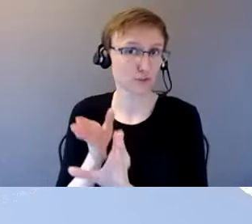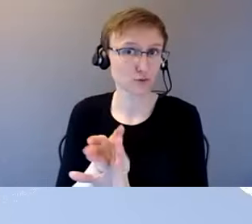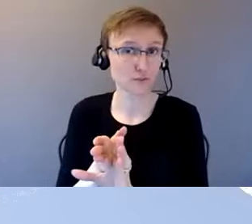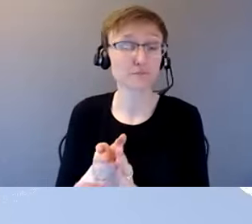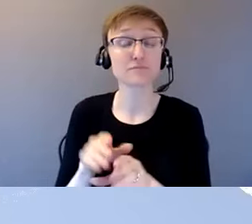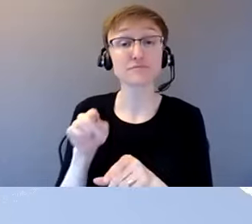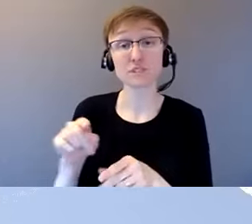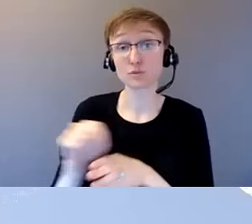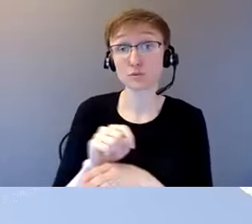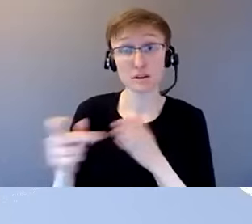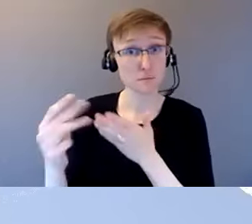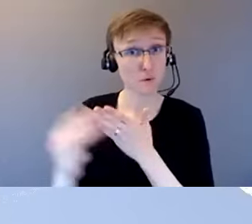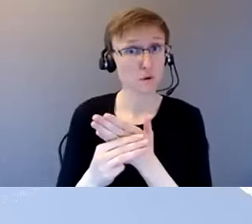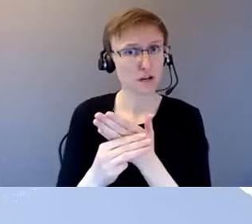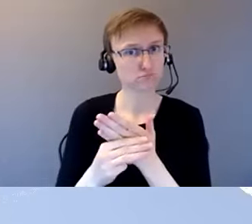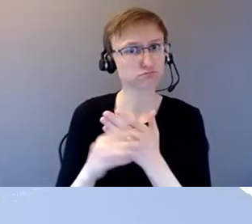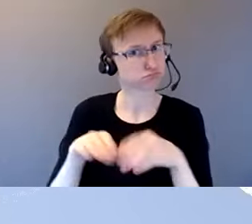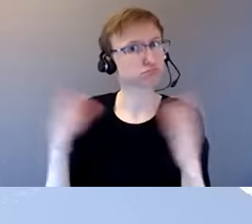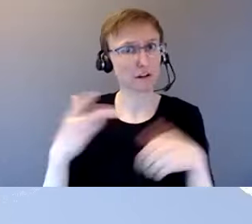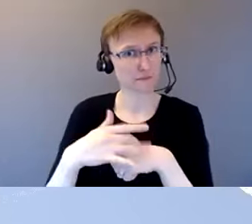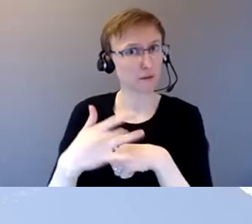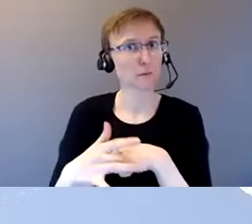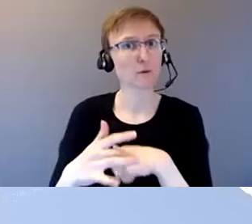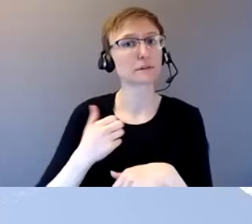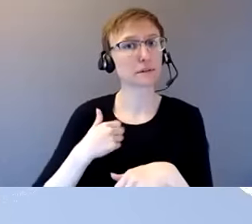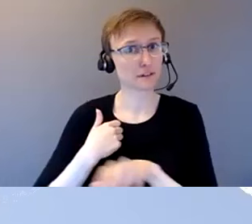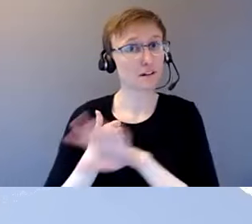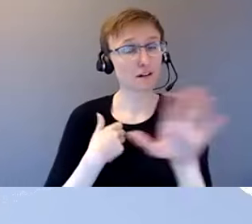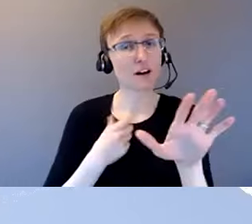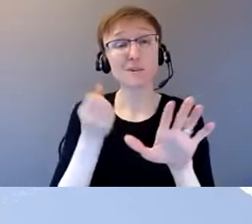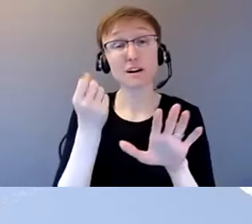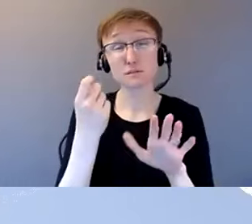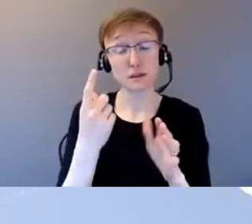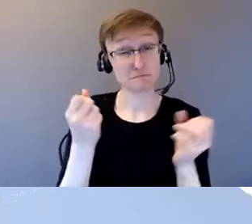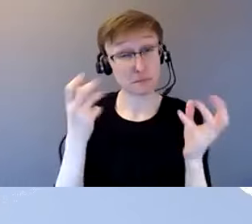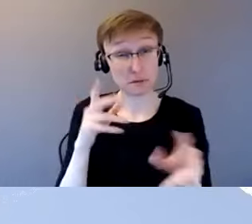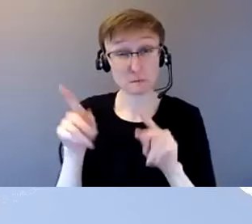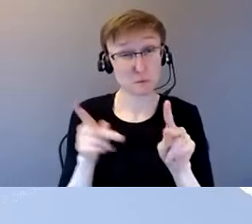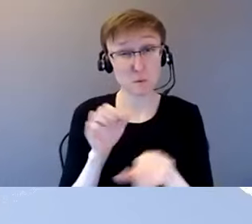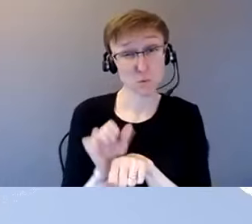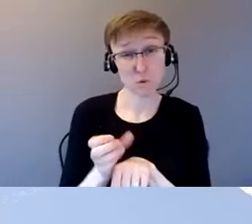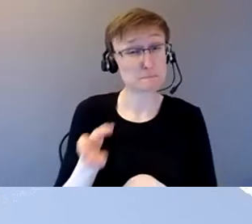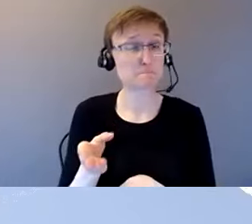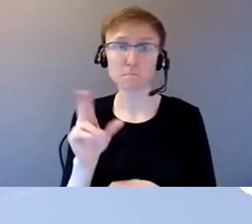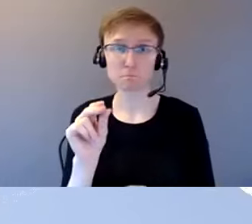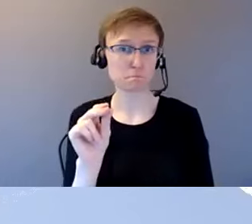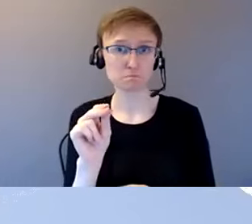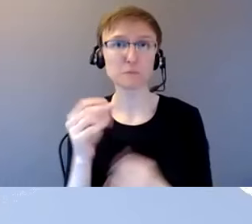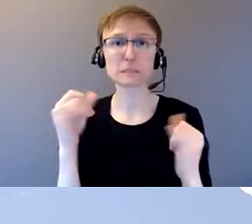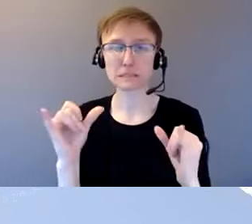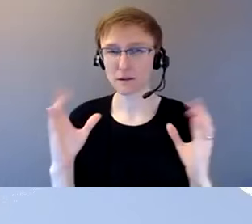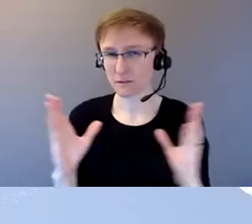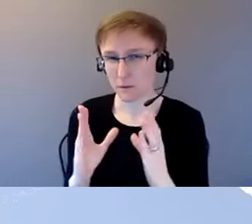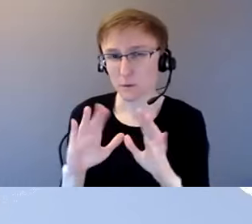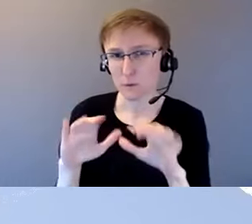available throughout the country, but still a relatively small field that we work in geriatric psychiatry. And it's like a